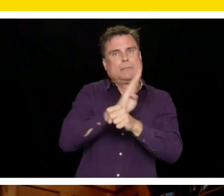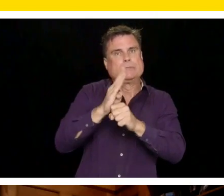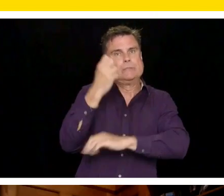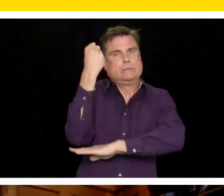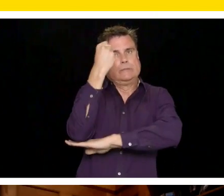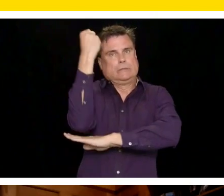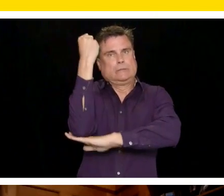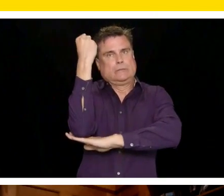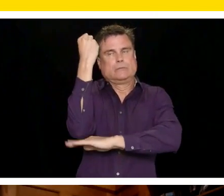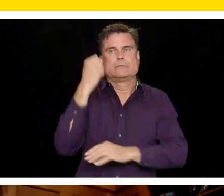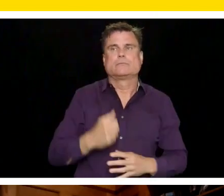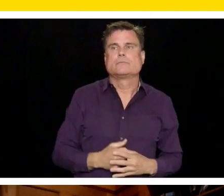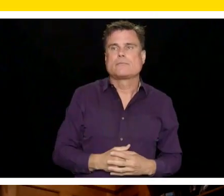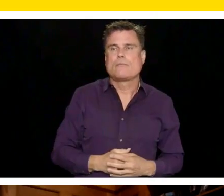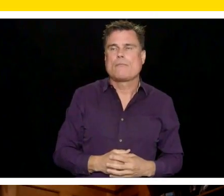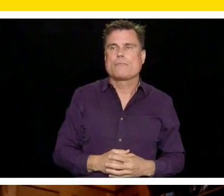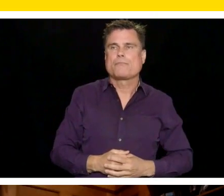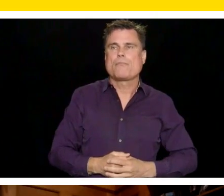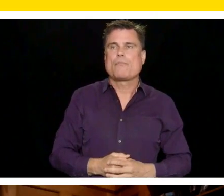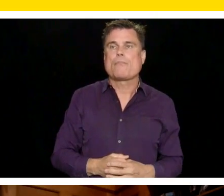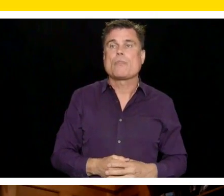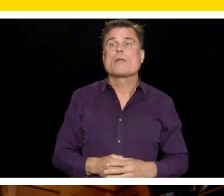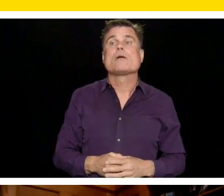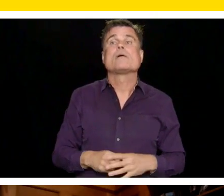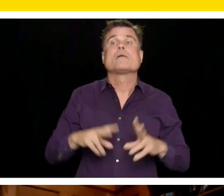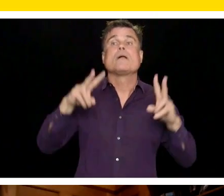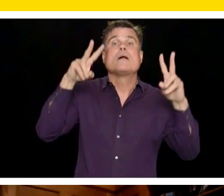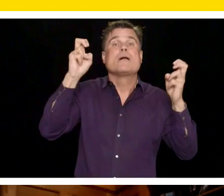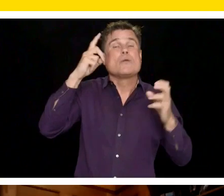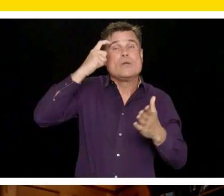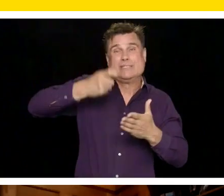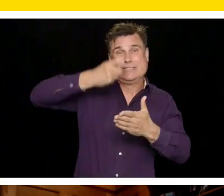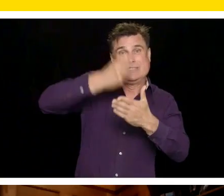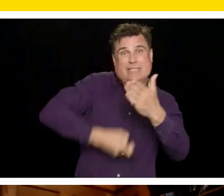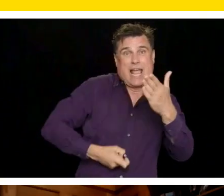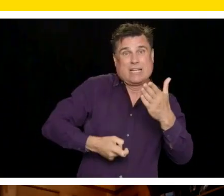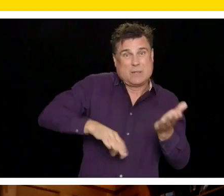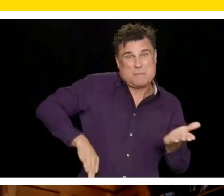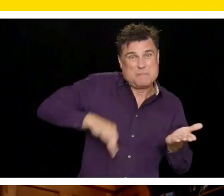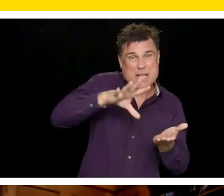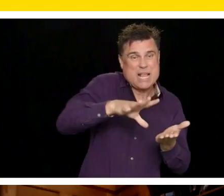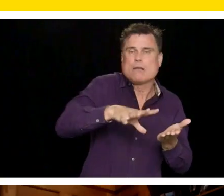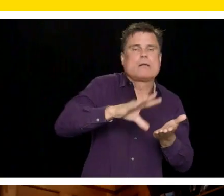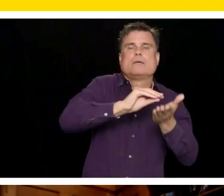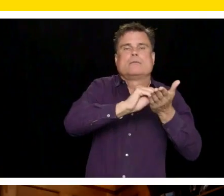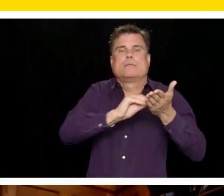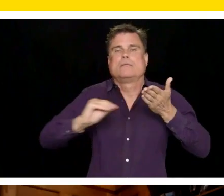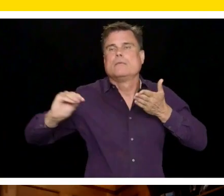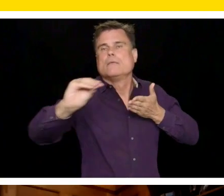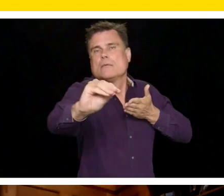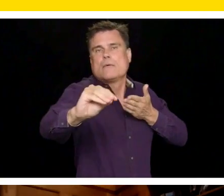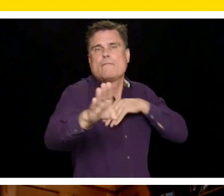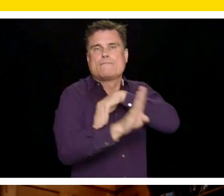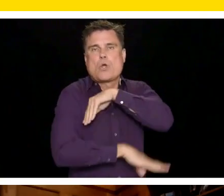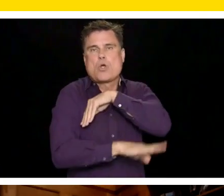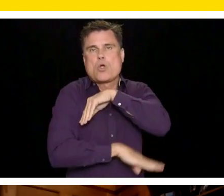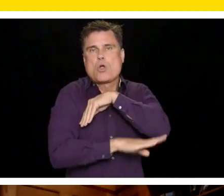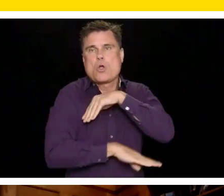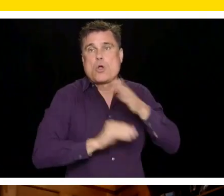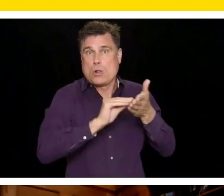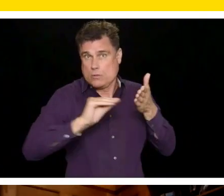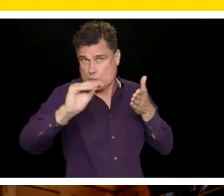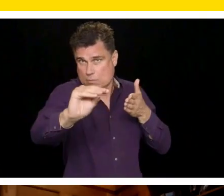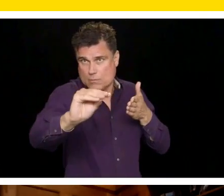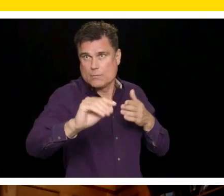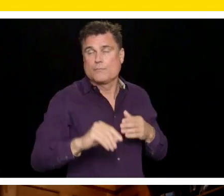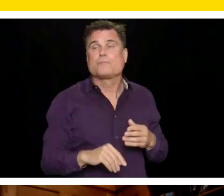September. We did rent supplements and additional benefits for people and small businesses.